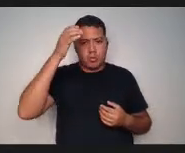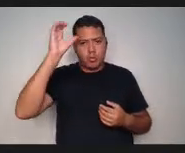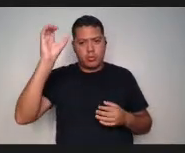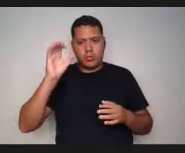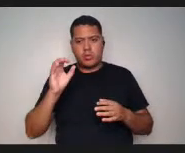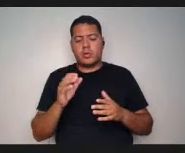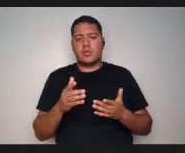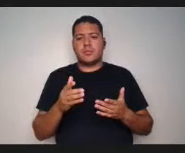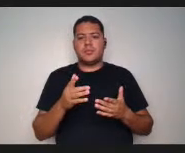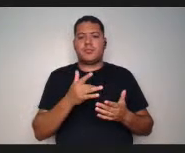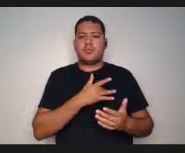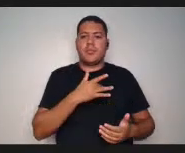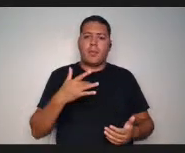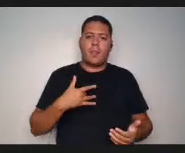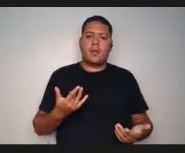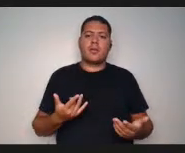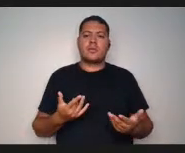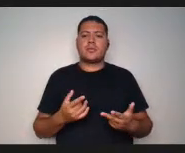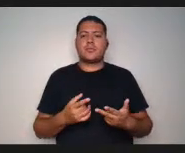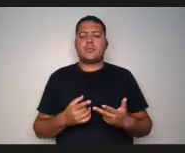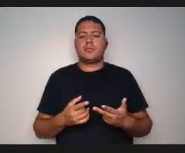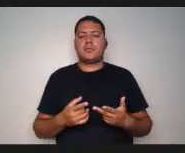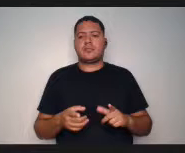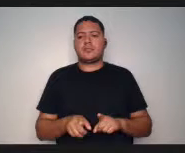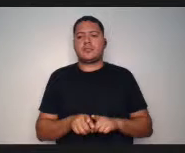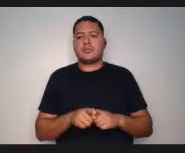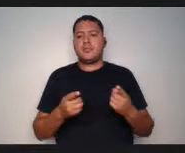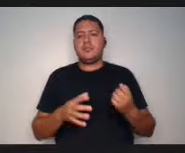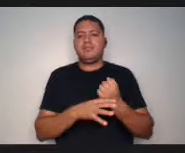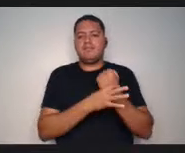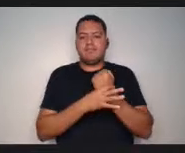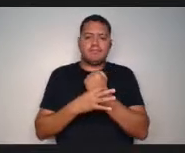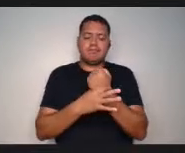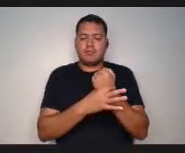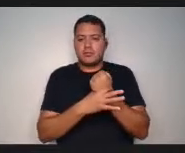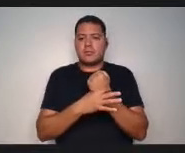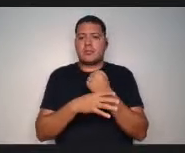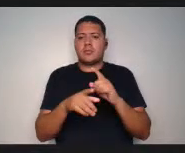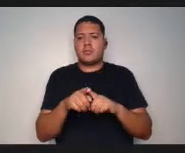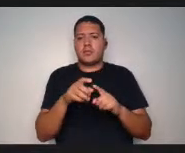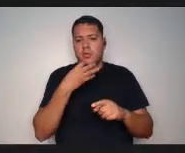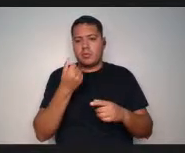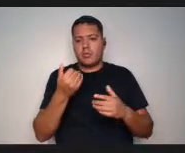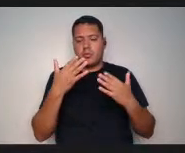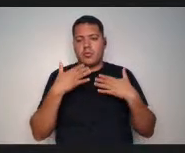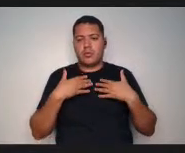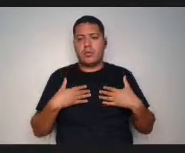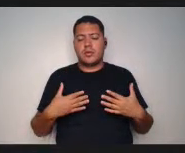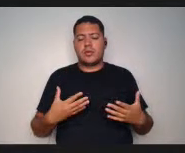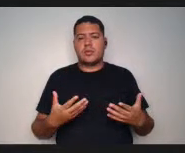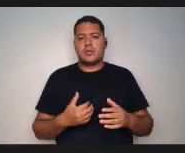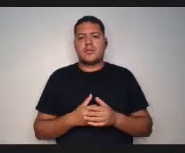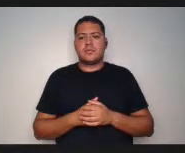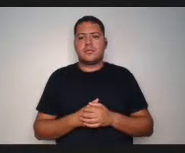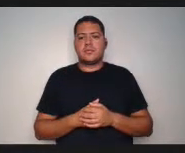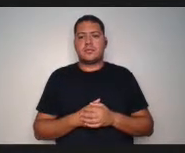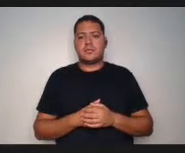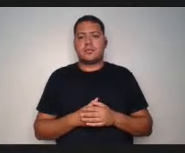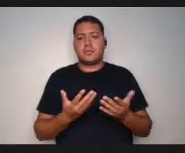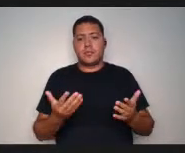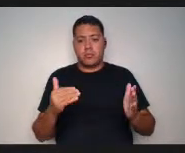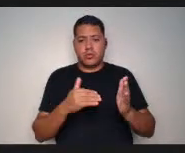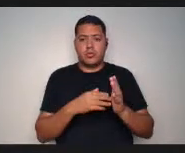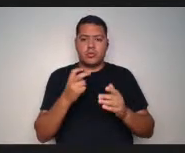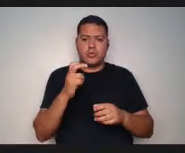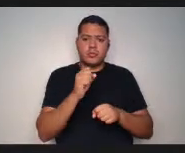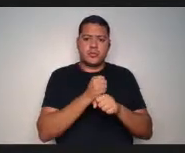deferred to health promotion, but especially in the last 5 years, there's a lot of direct acknowledgement of the impact of healthy